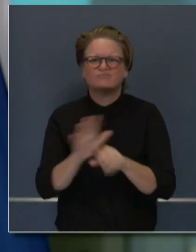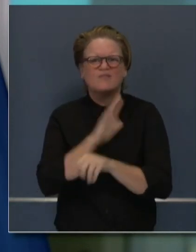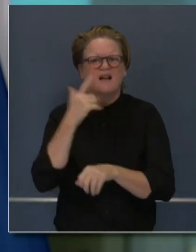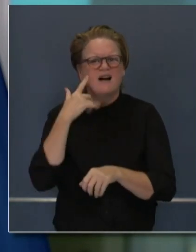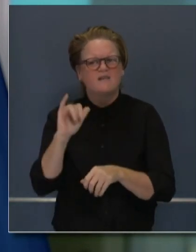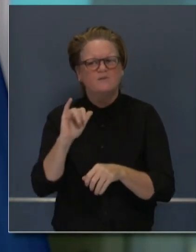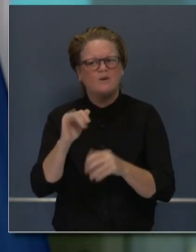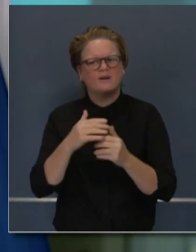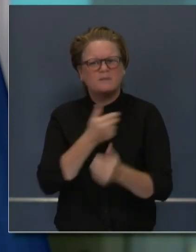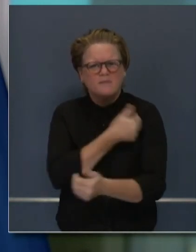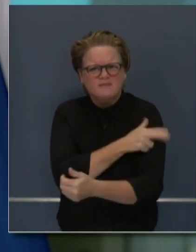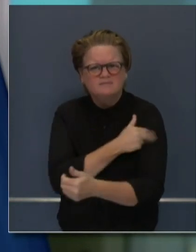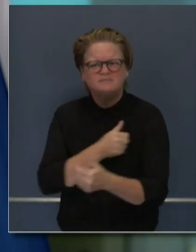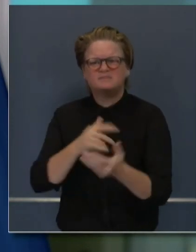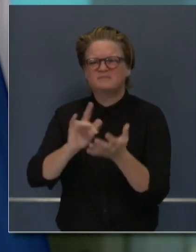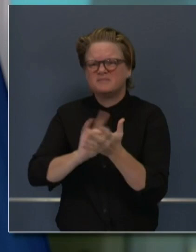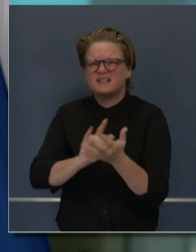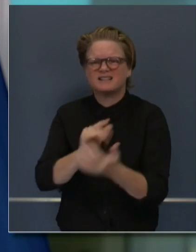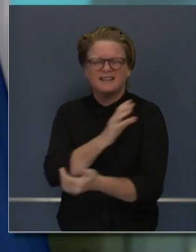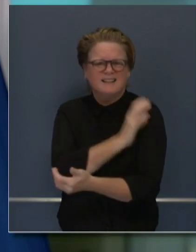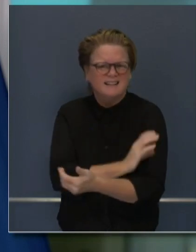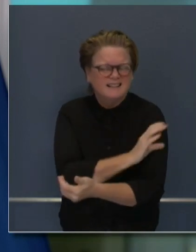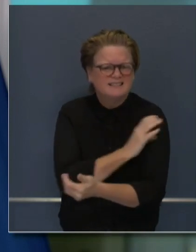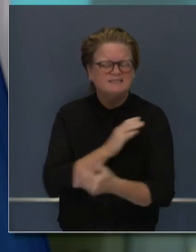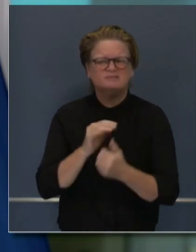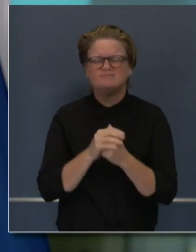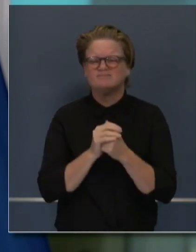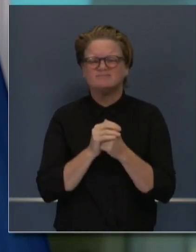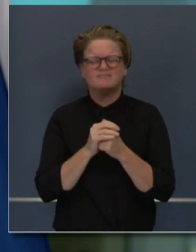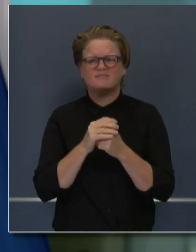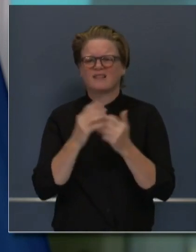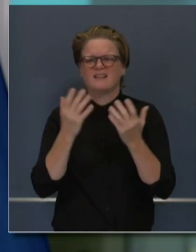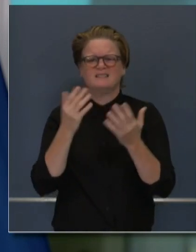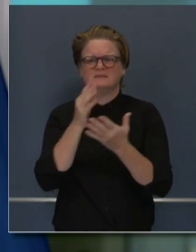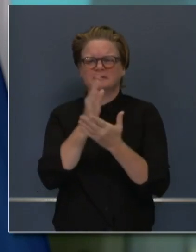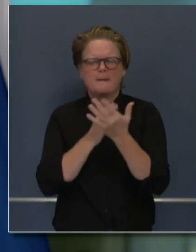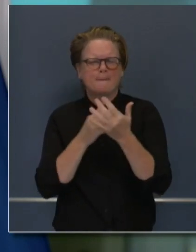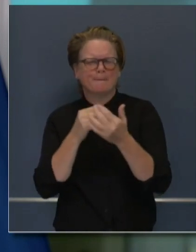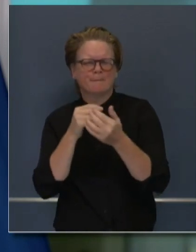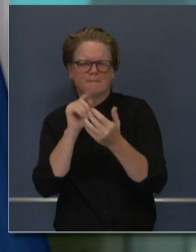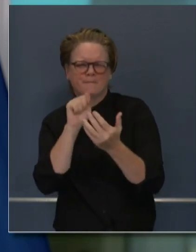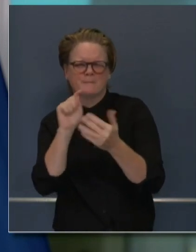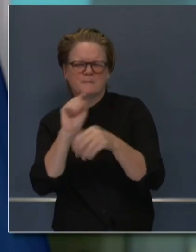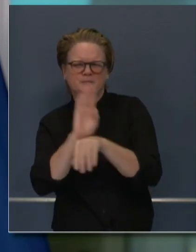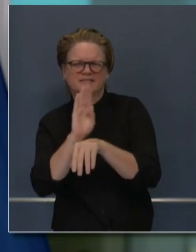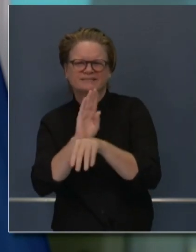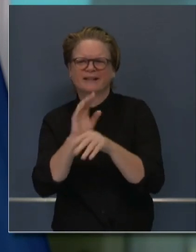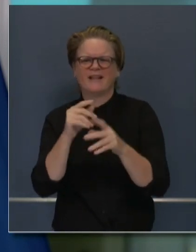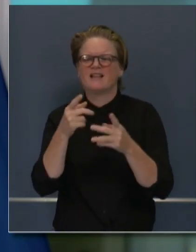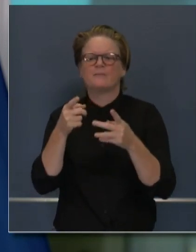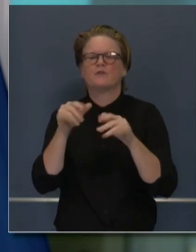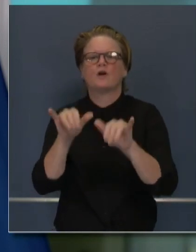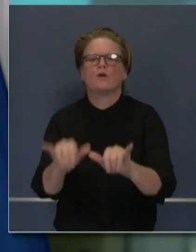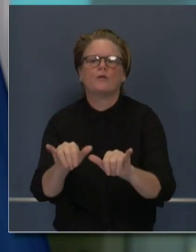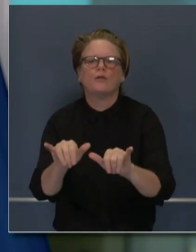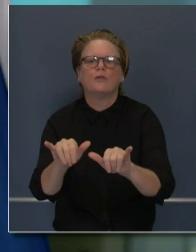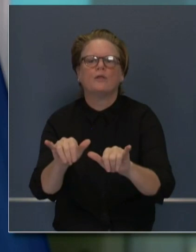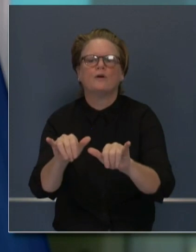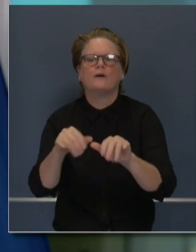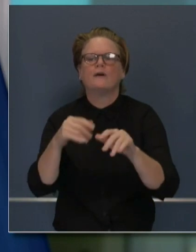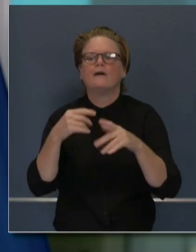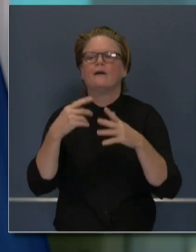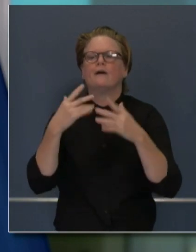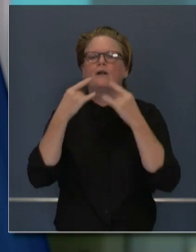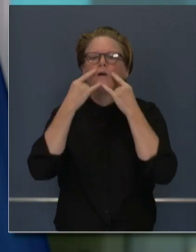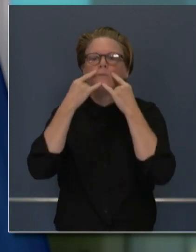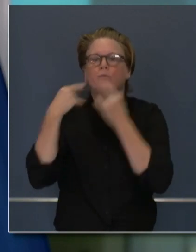Also, many of the businesses where masks come down, people spend a long time there. Office is one. We talked